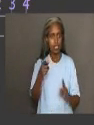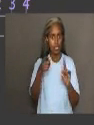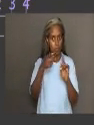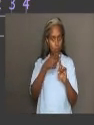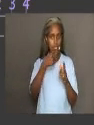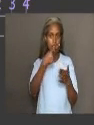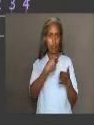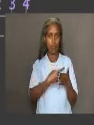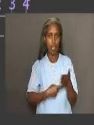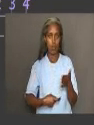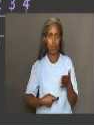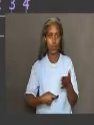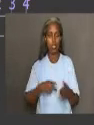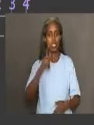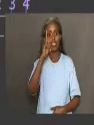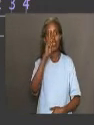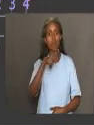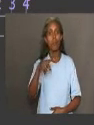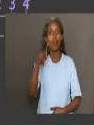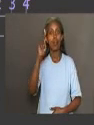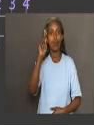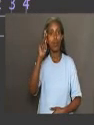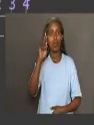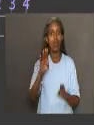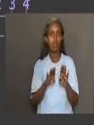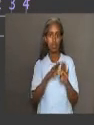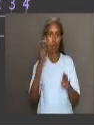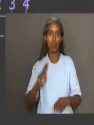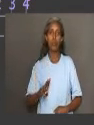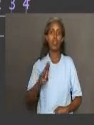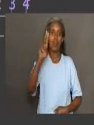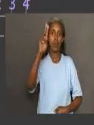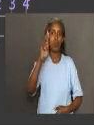positive value, the parabola will open upwards.